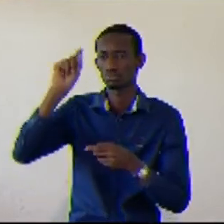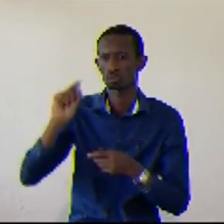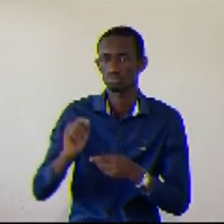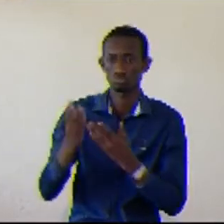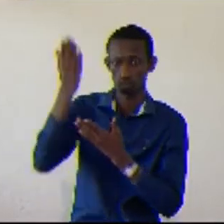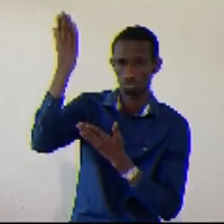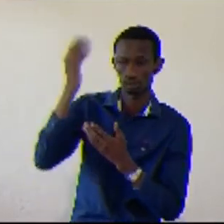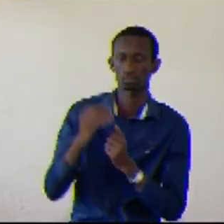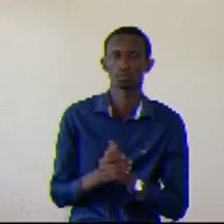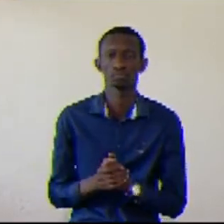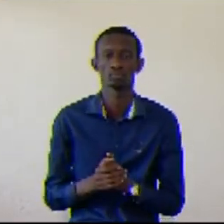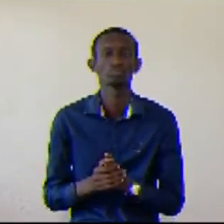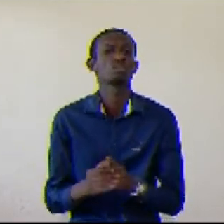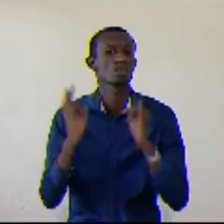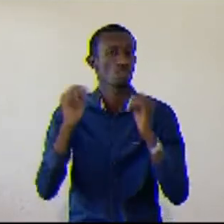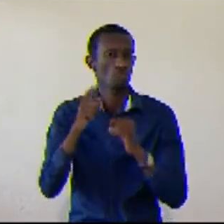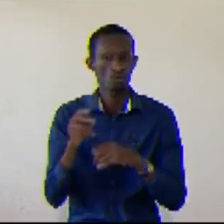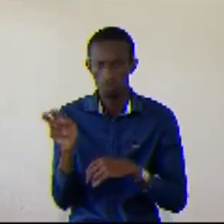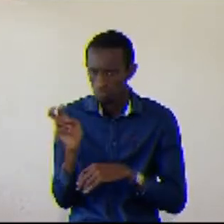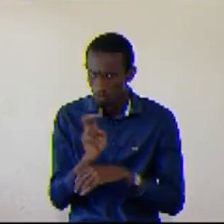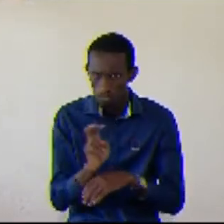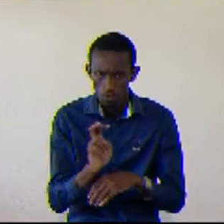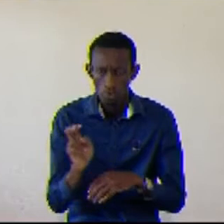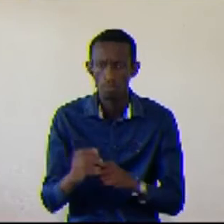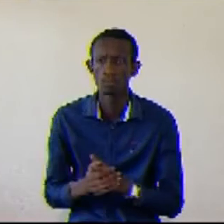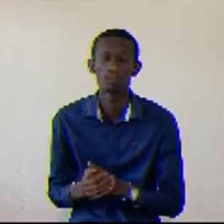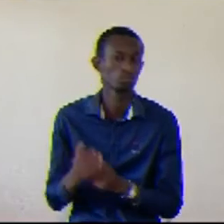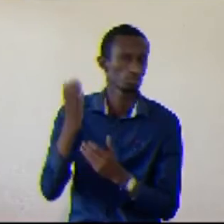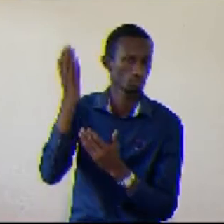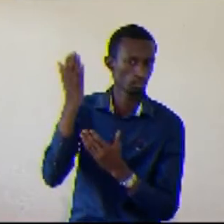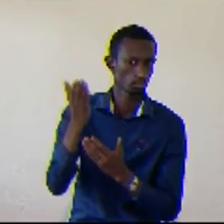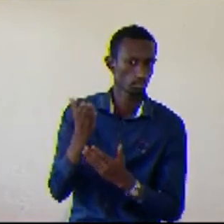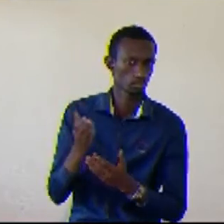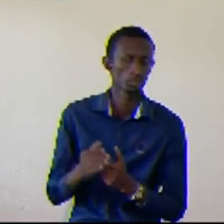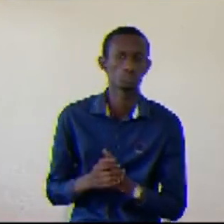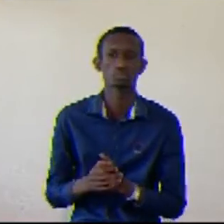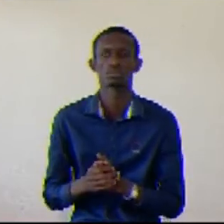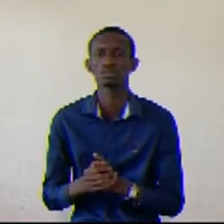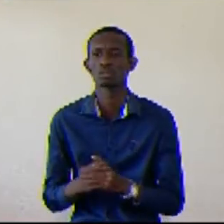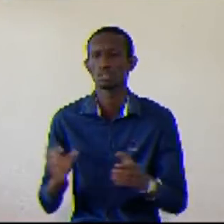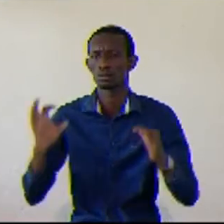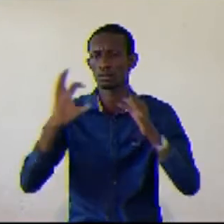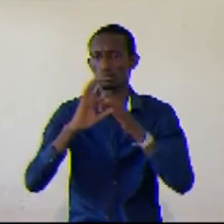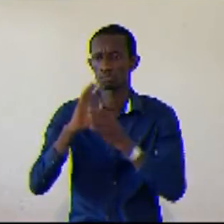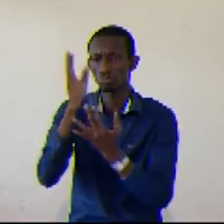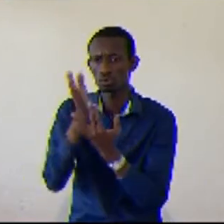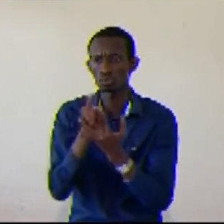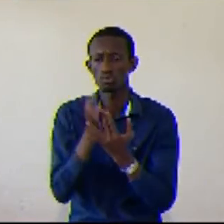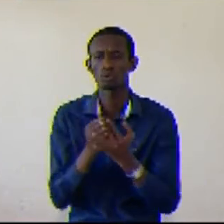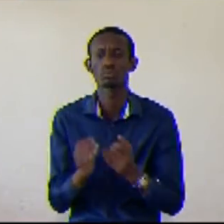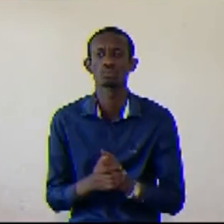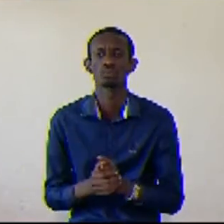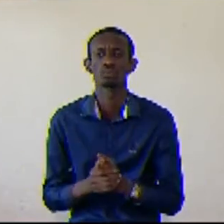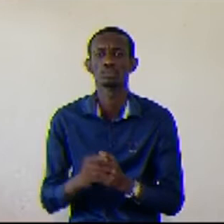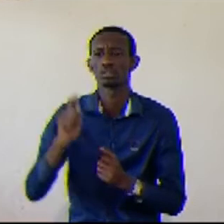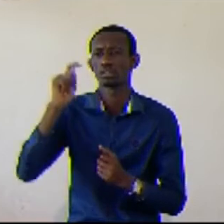together? So when you observe this intersection between the tangent and